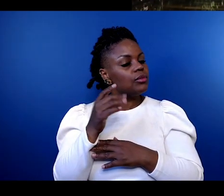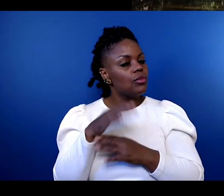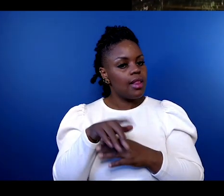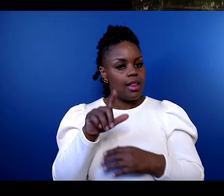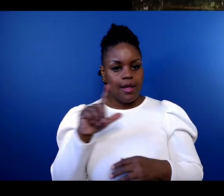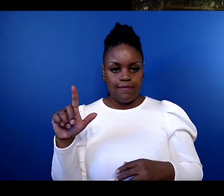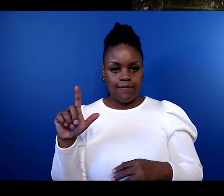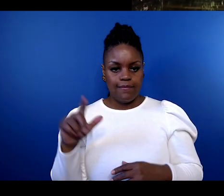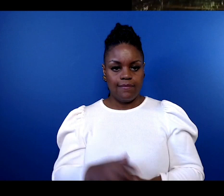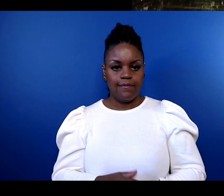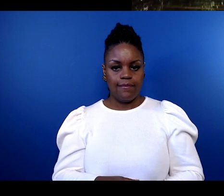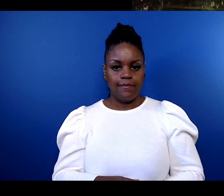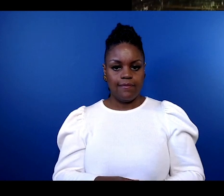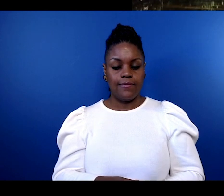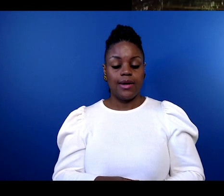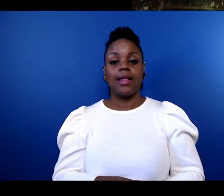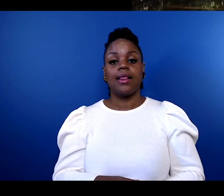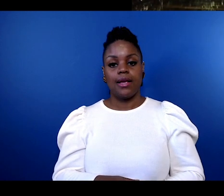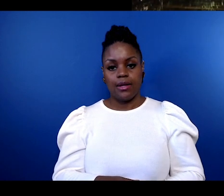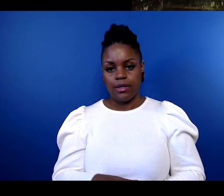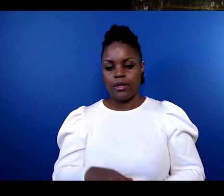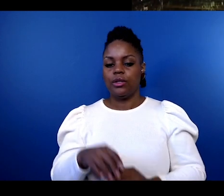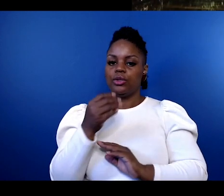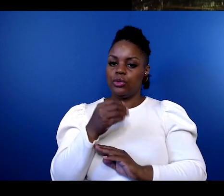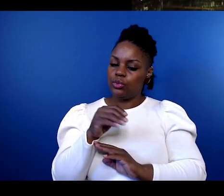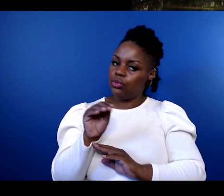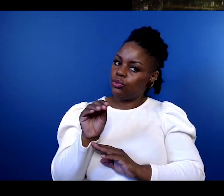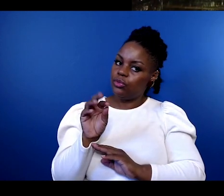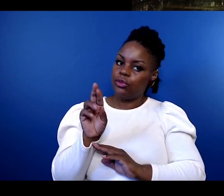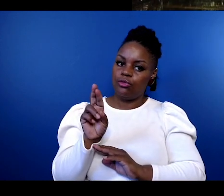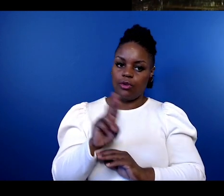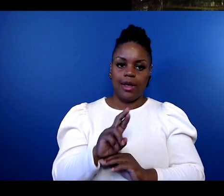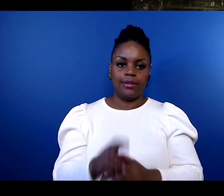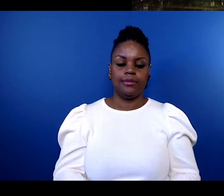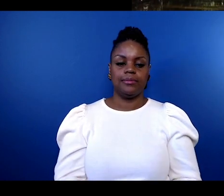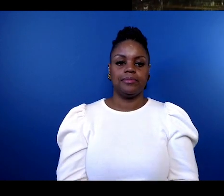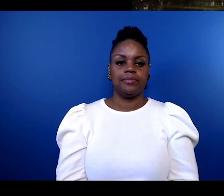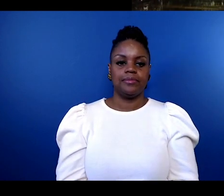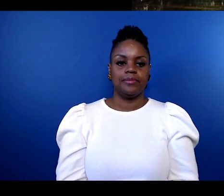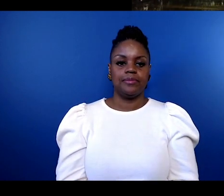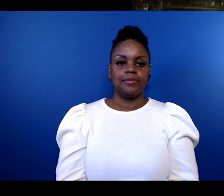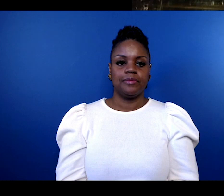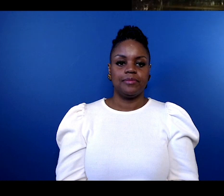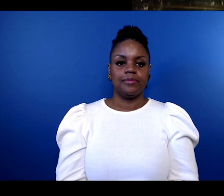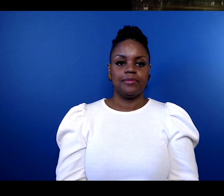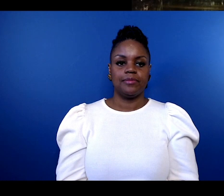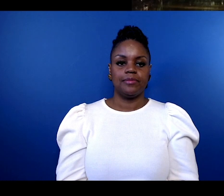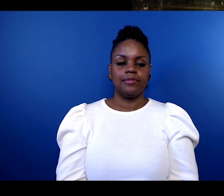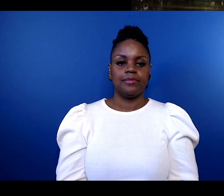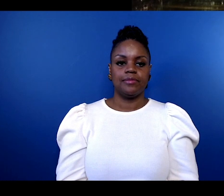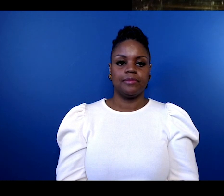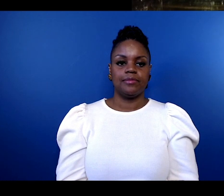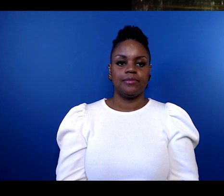When you're ready, keeping the eyes closed, we're going to slowly roll it up into a